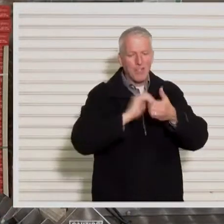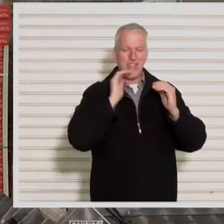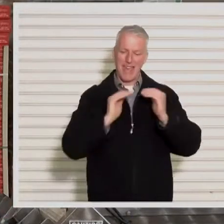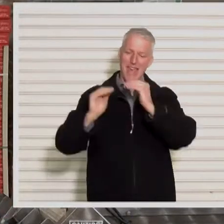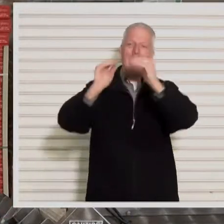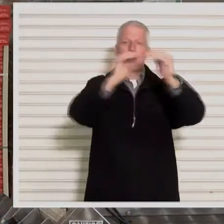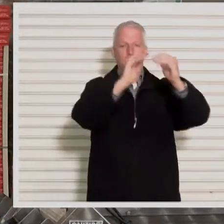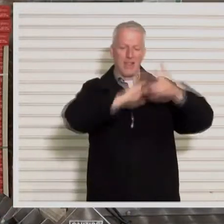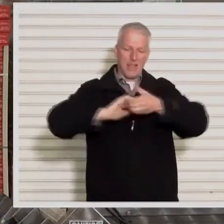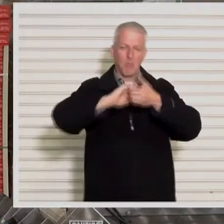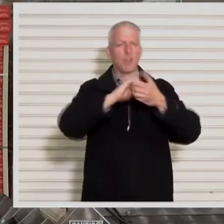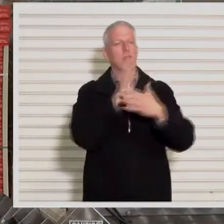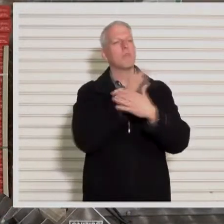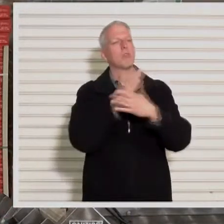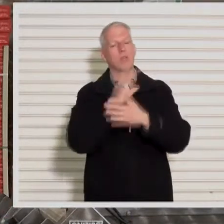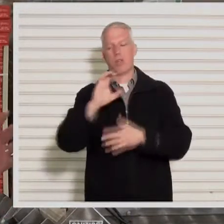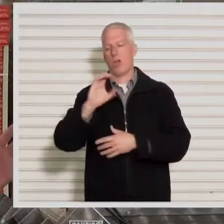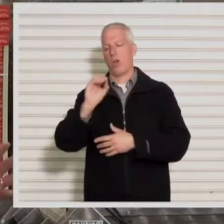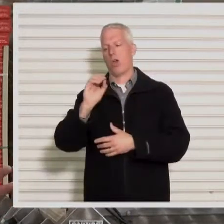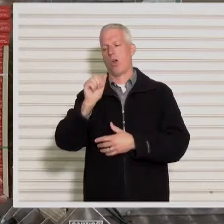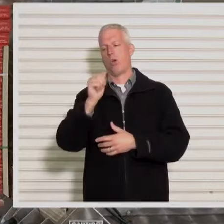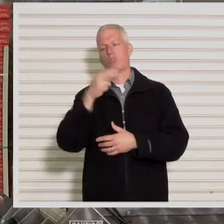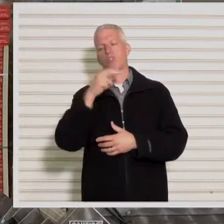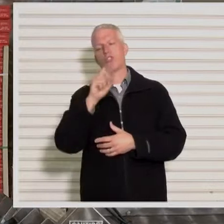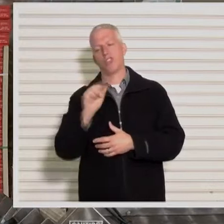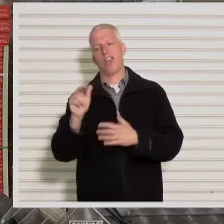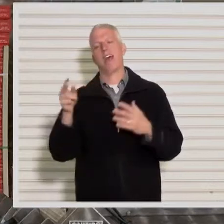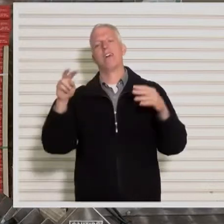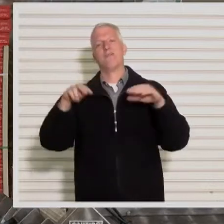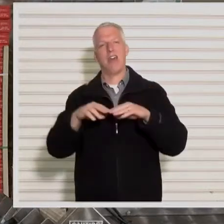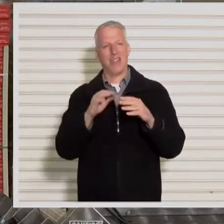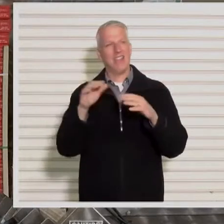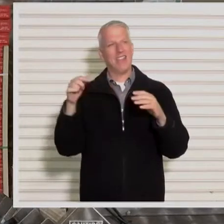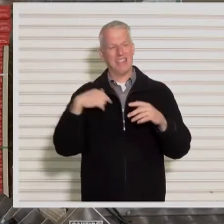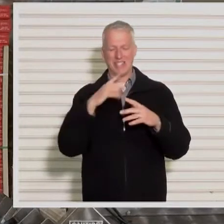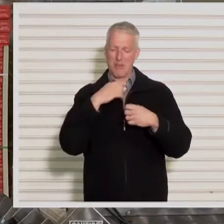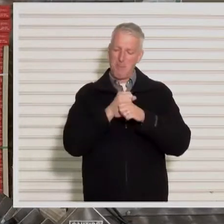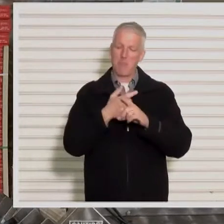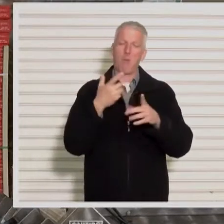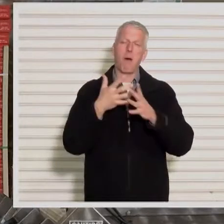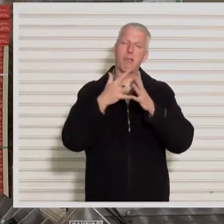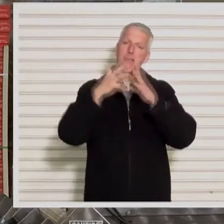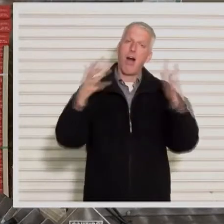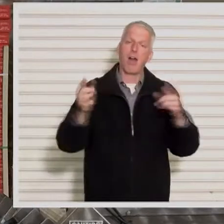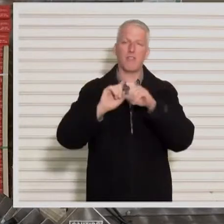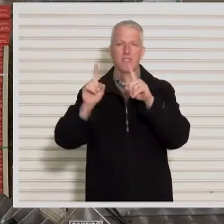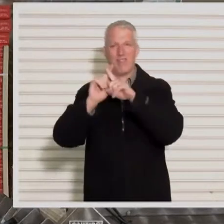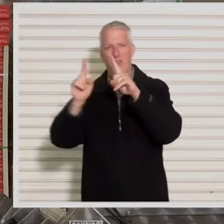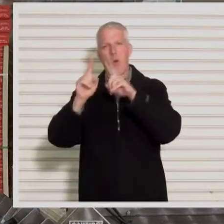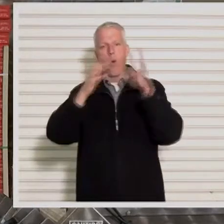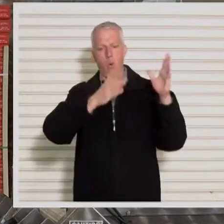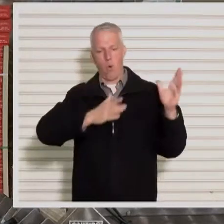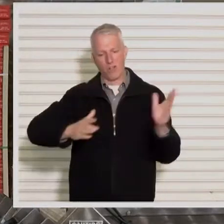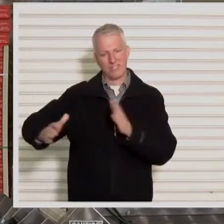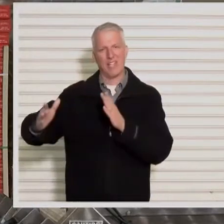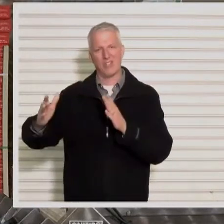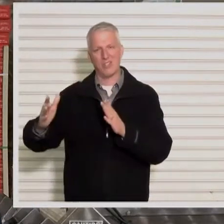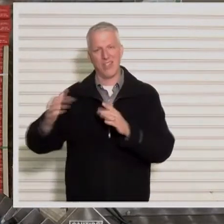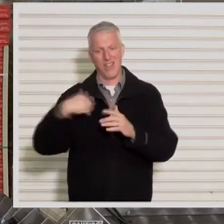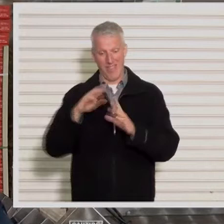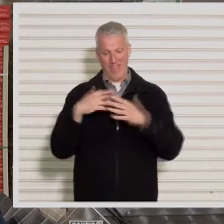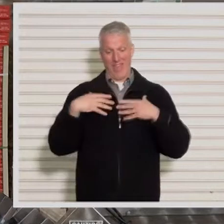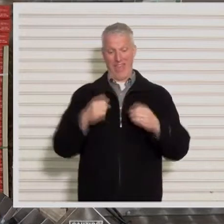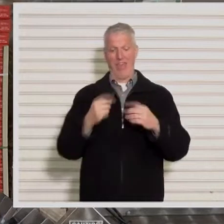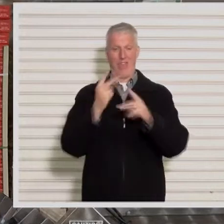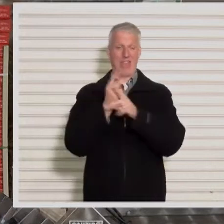collaboration between the Coachella Valley, and that's made up of a lot of grassroots organizations and of course the healthcare district that